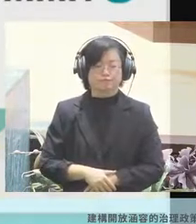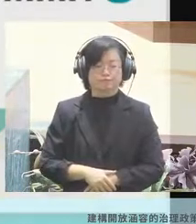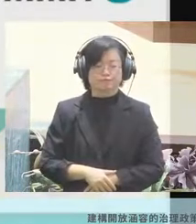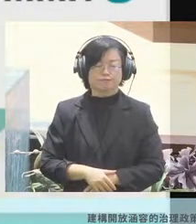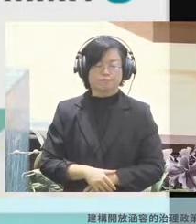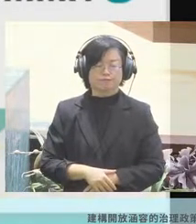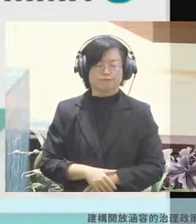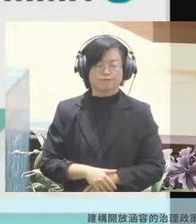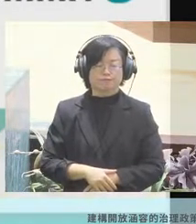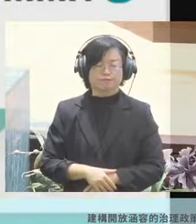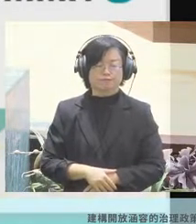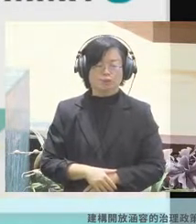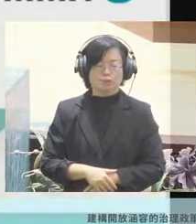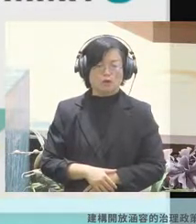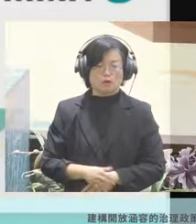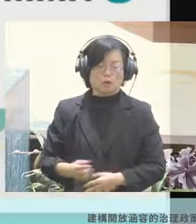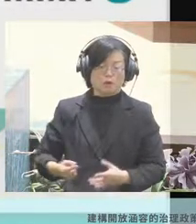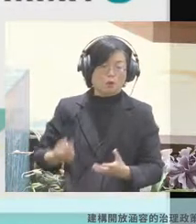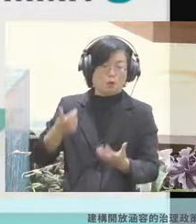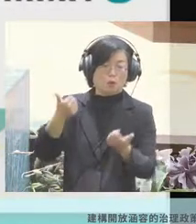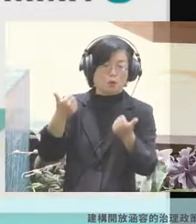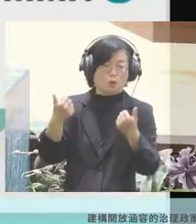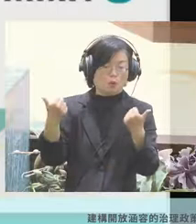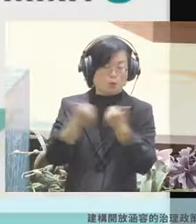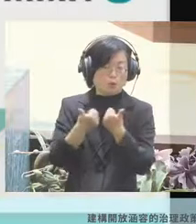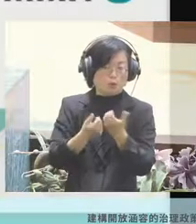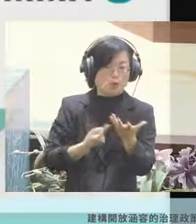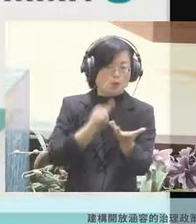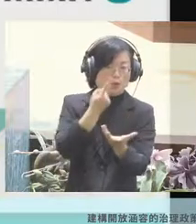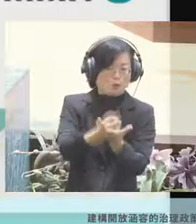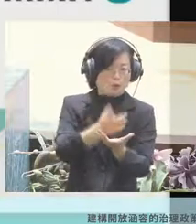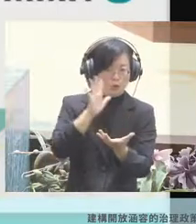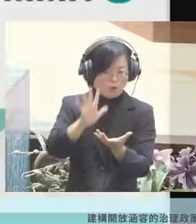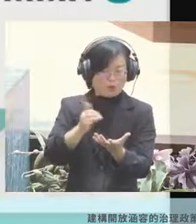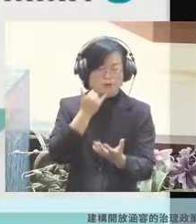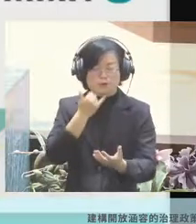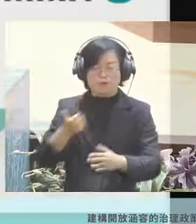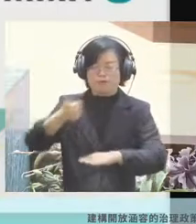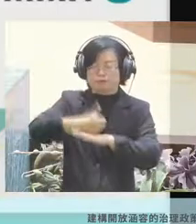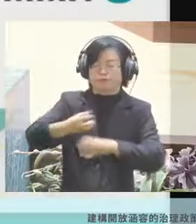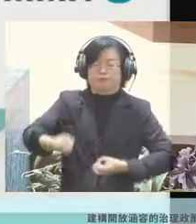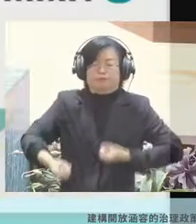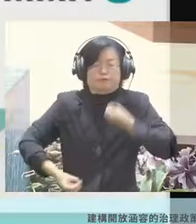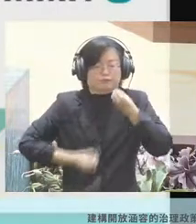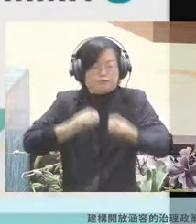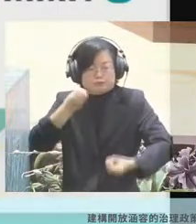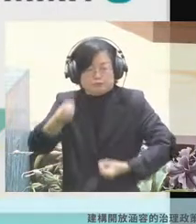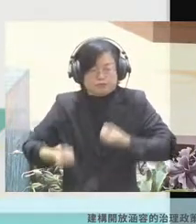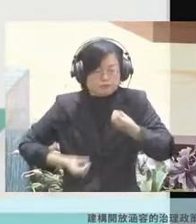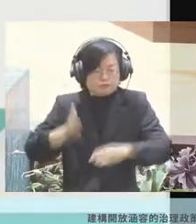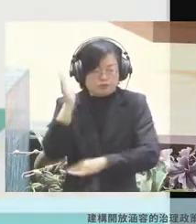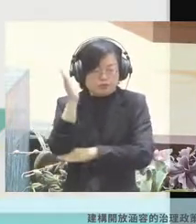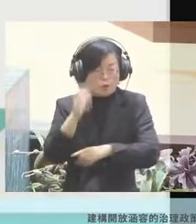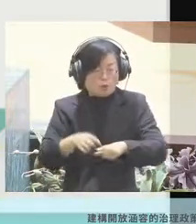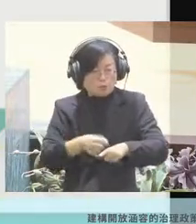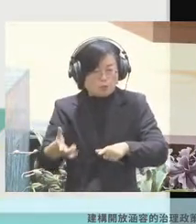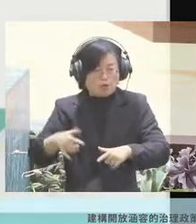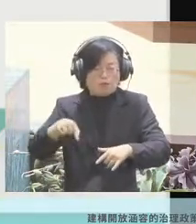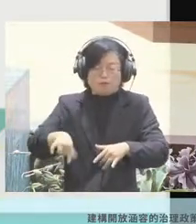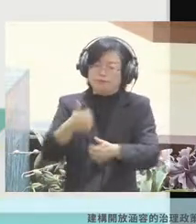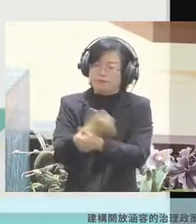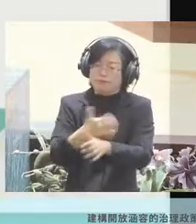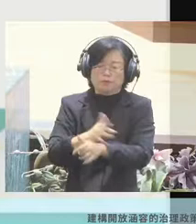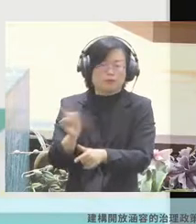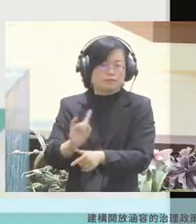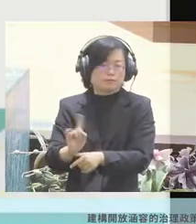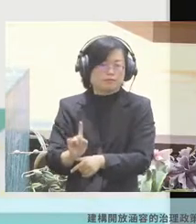regarding the open government and open governance. And obviously, then we'll be inaugurating this KP open government portal. Thank